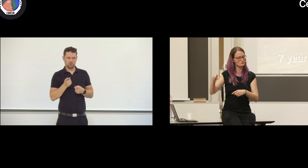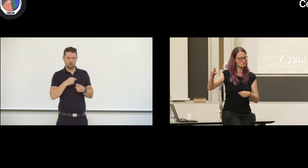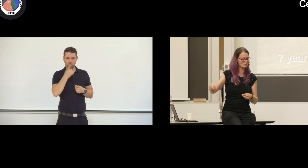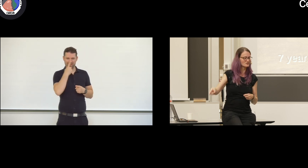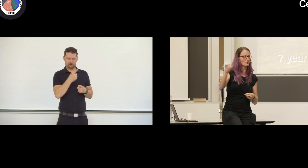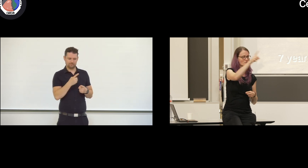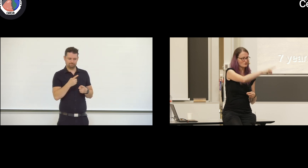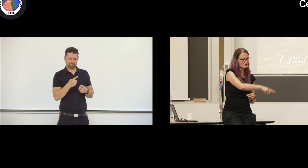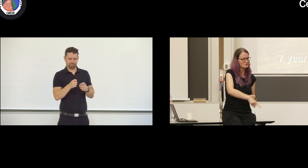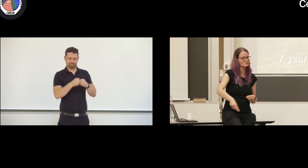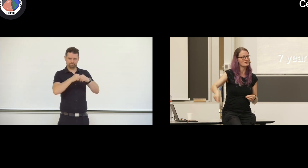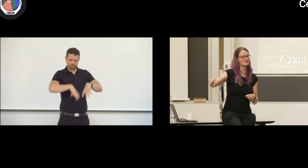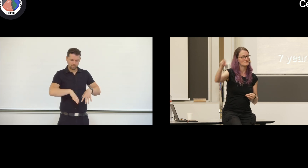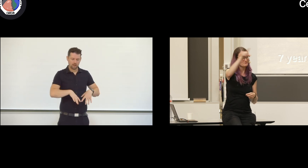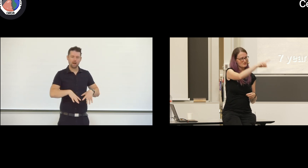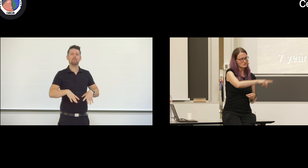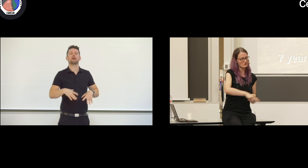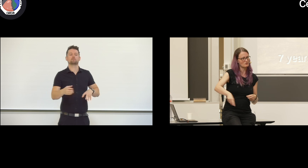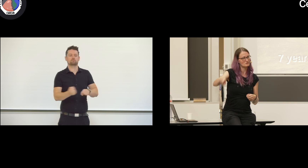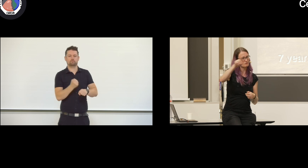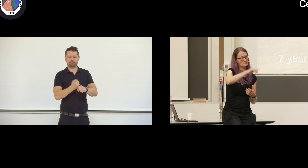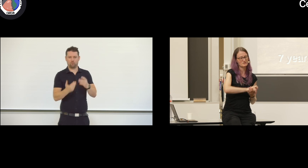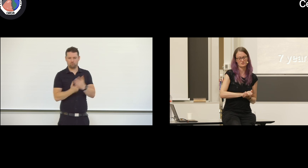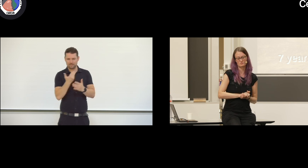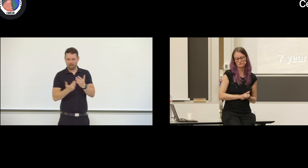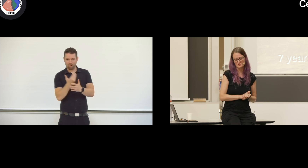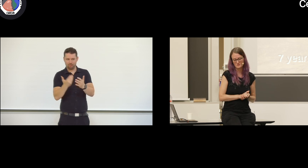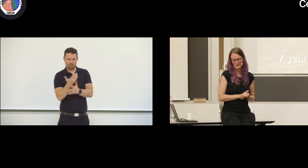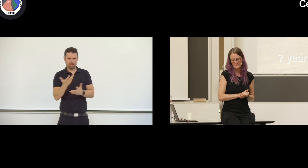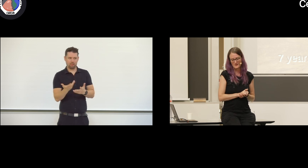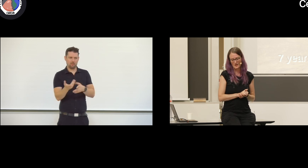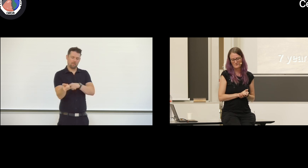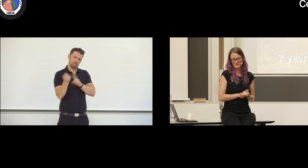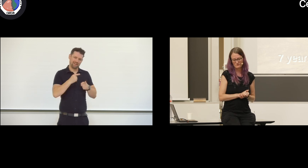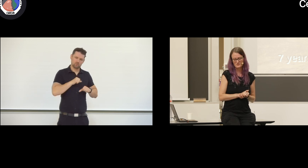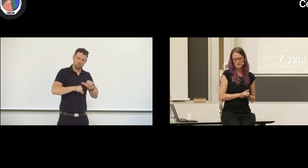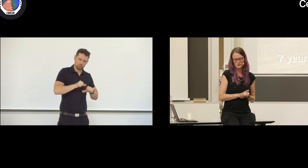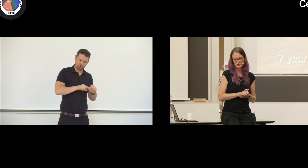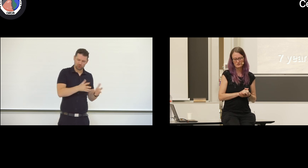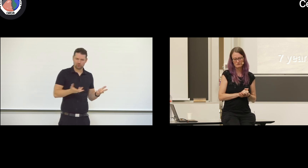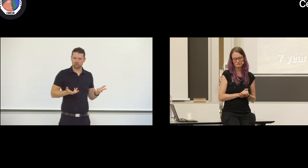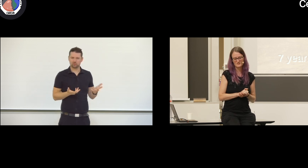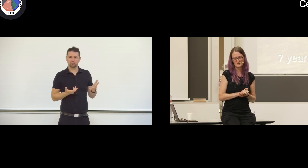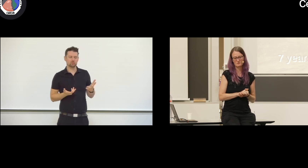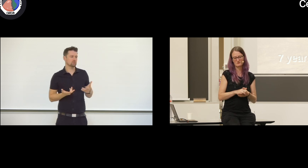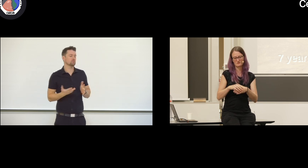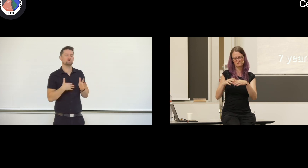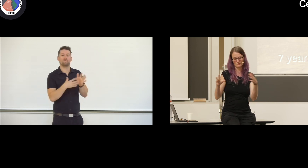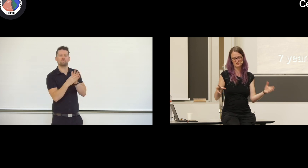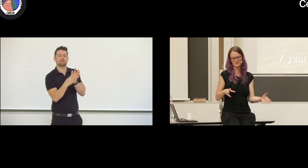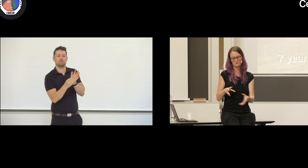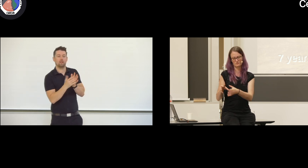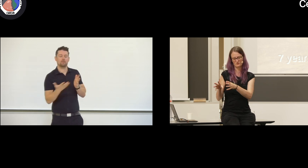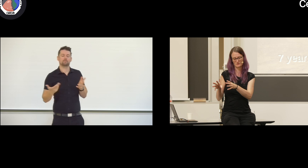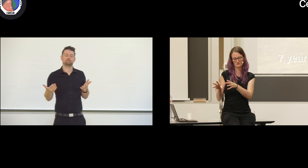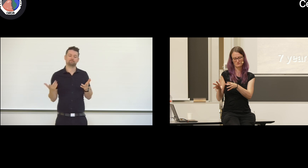resources to really go full circle back into our production process. And we do, for example, in the